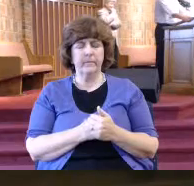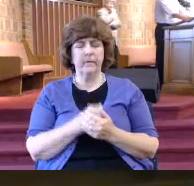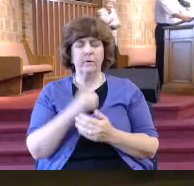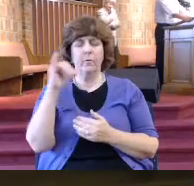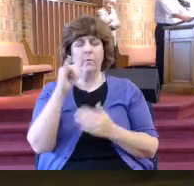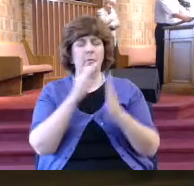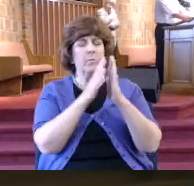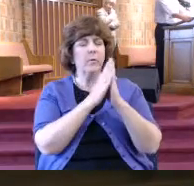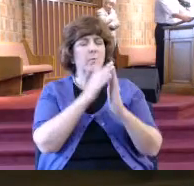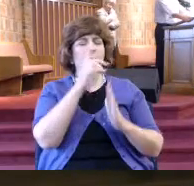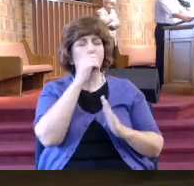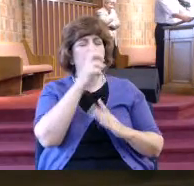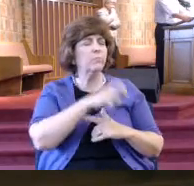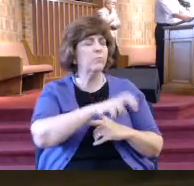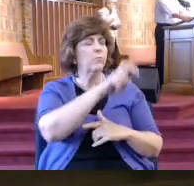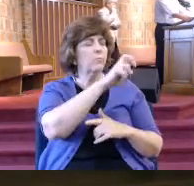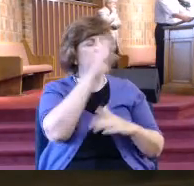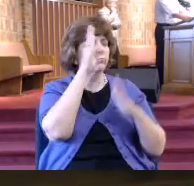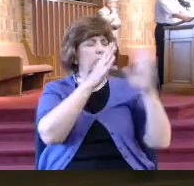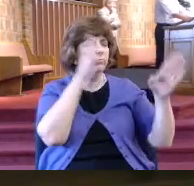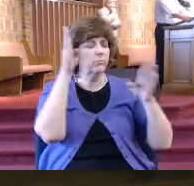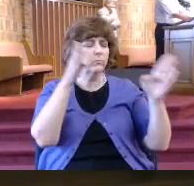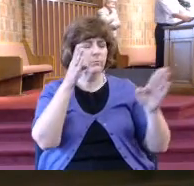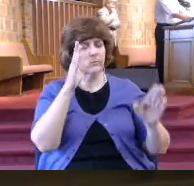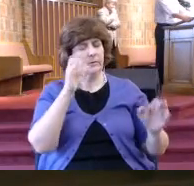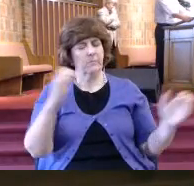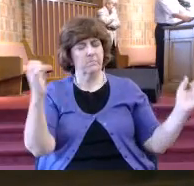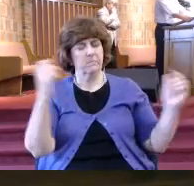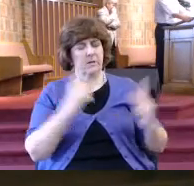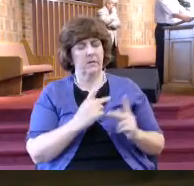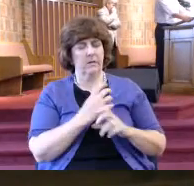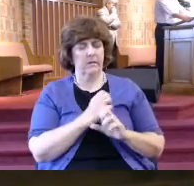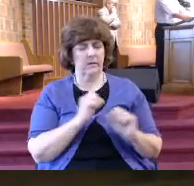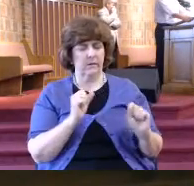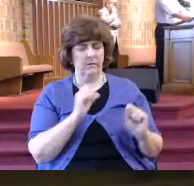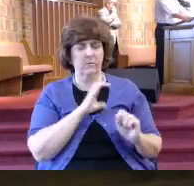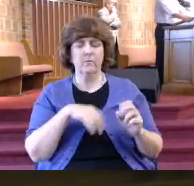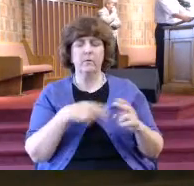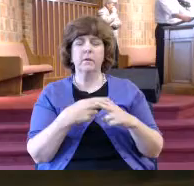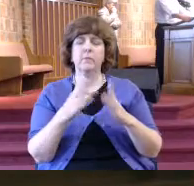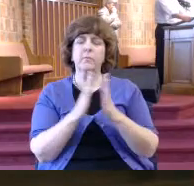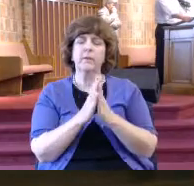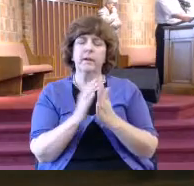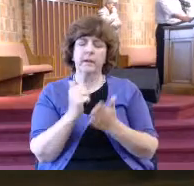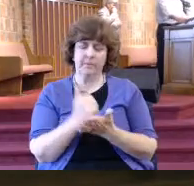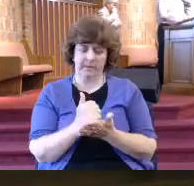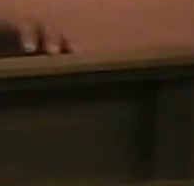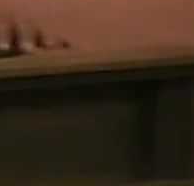traveling, that you will bring them back to us safely. In Christ's name we pray, amen.